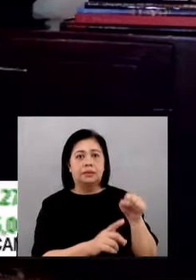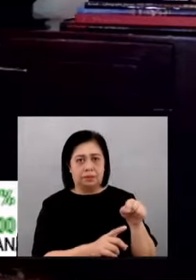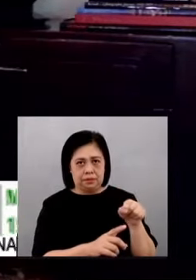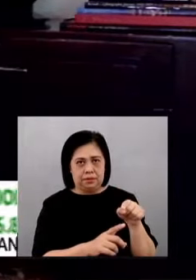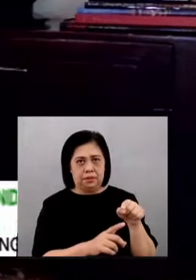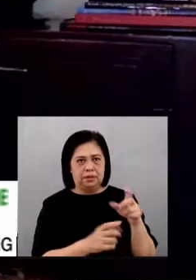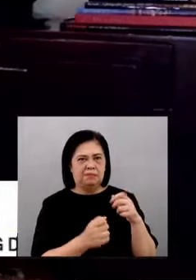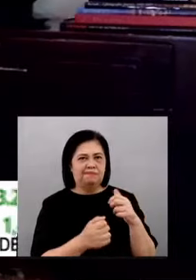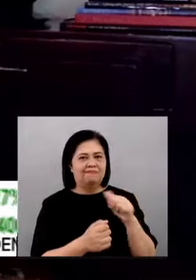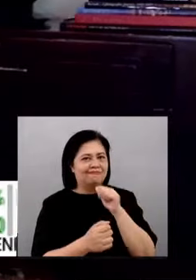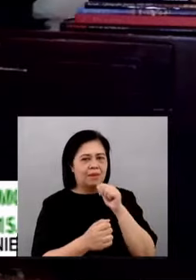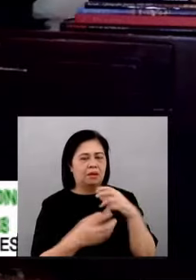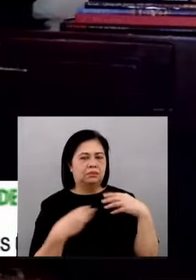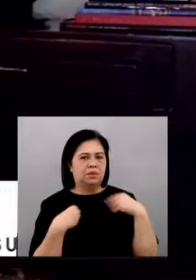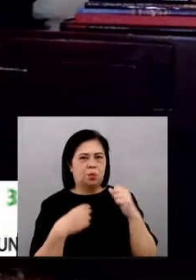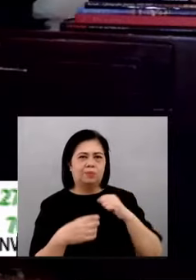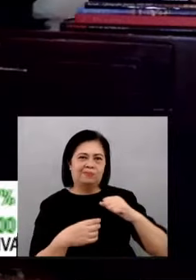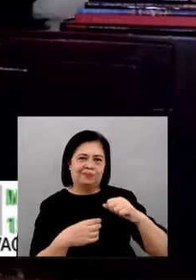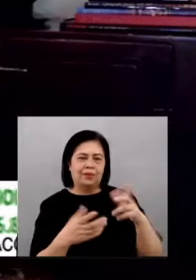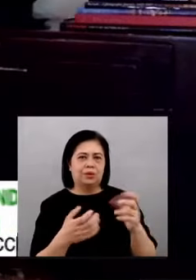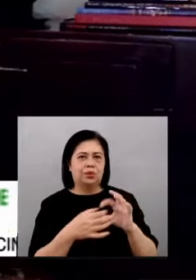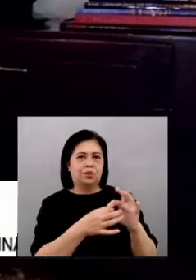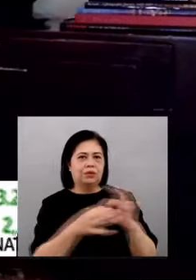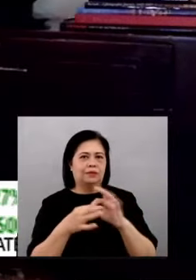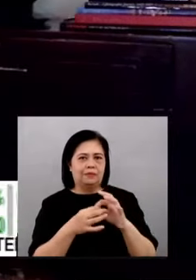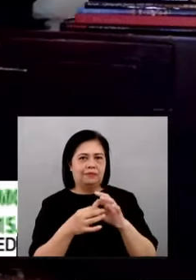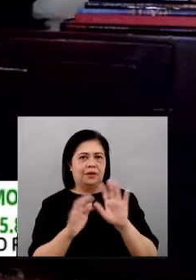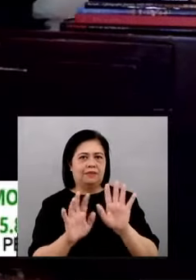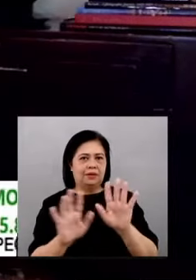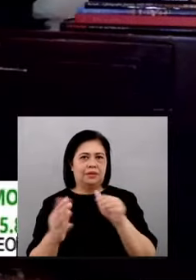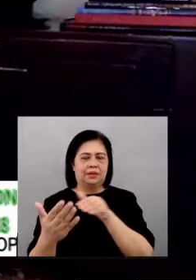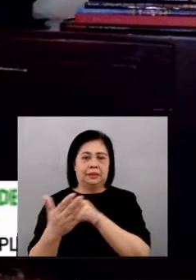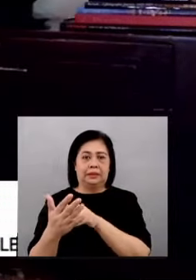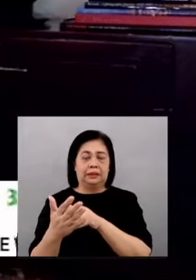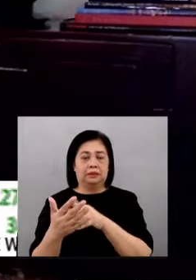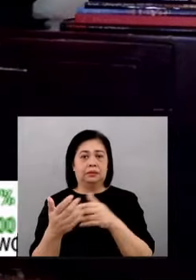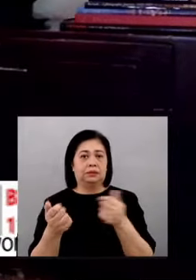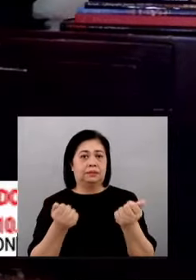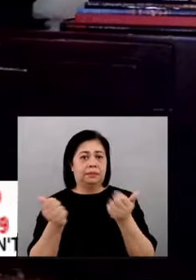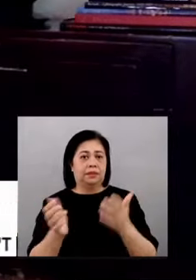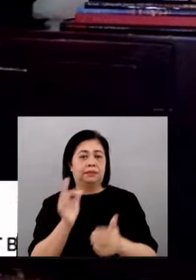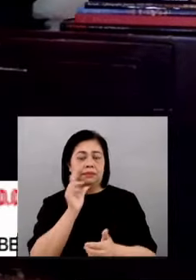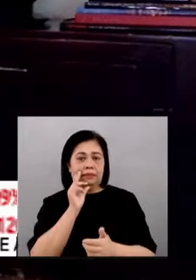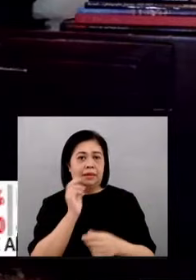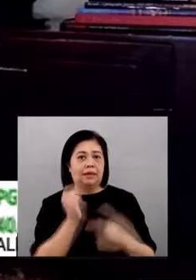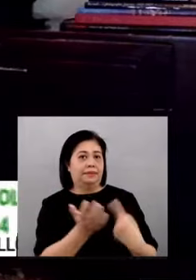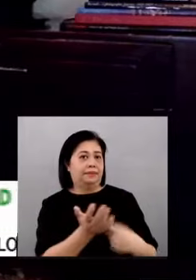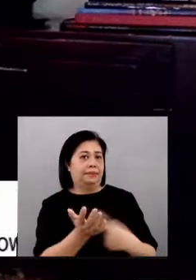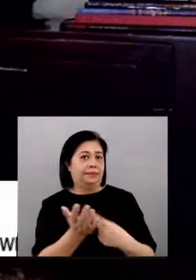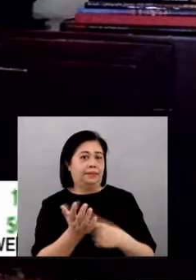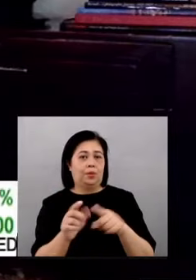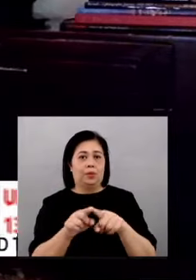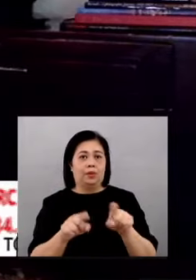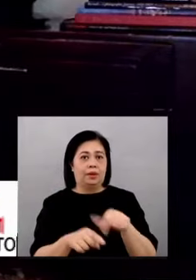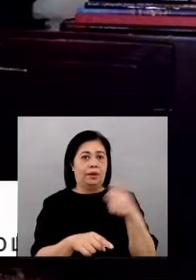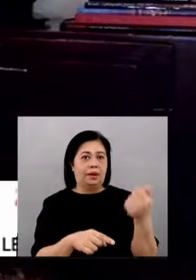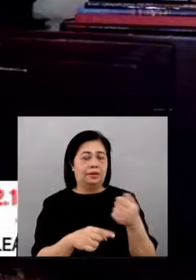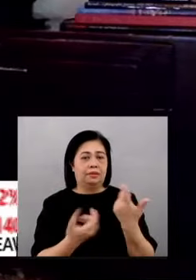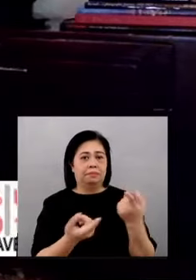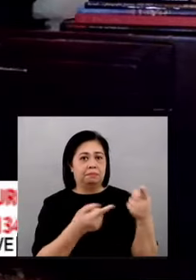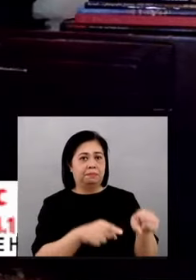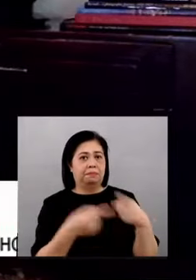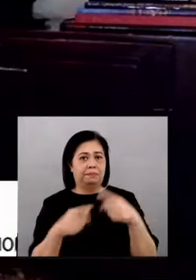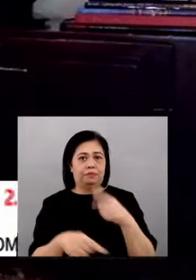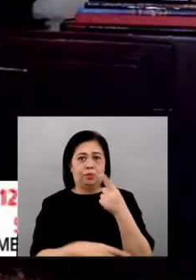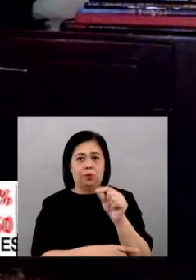down his offer of a unified front against the administration. Let's tackle that, as well as other key developments on the